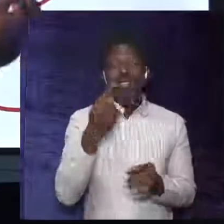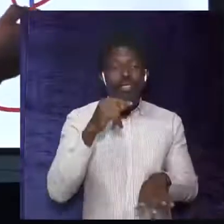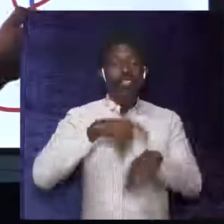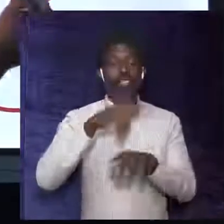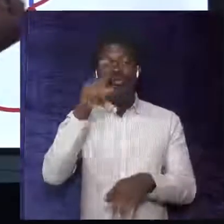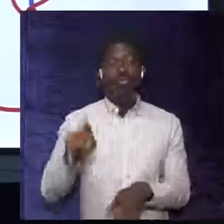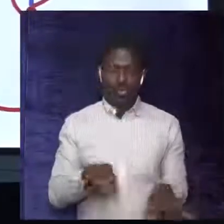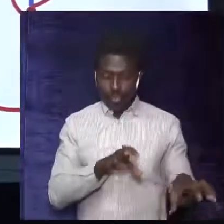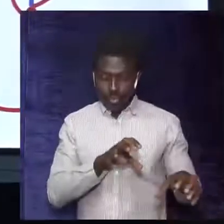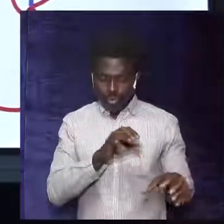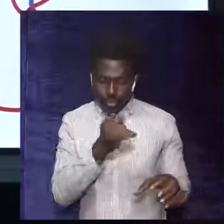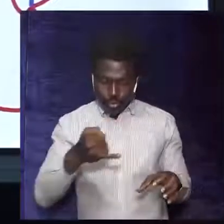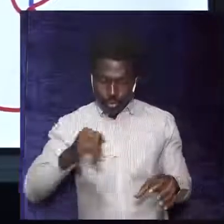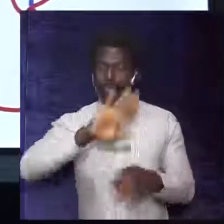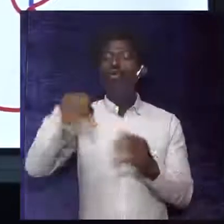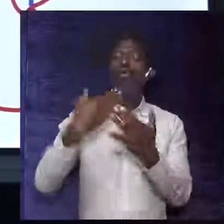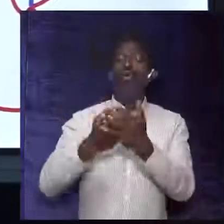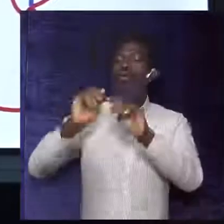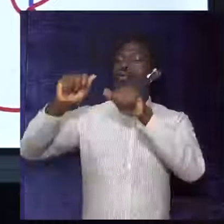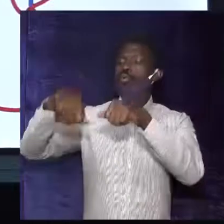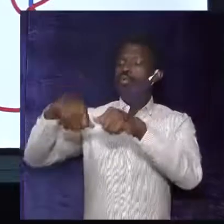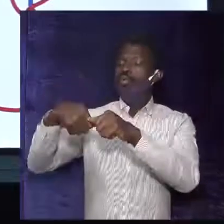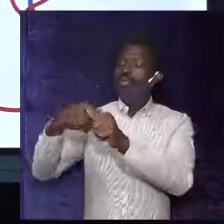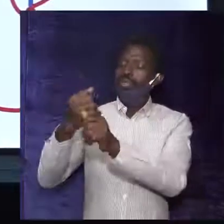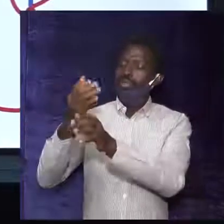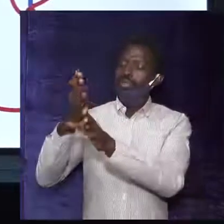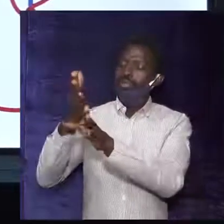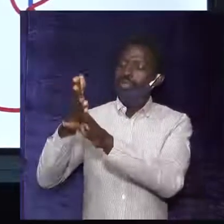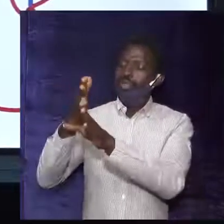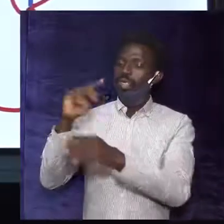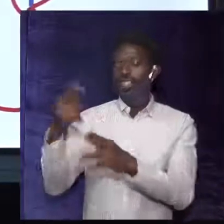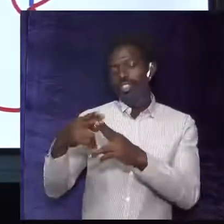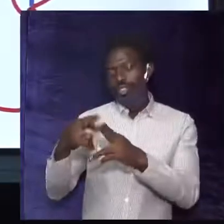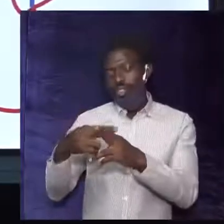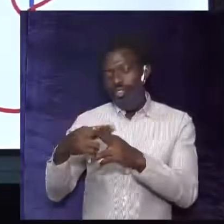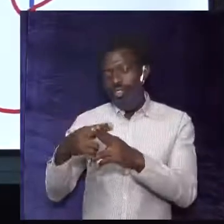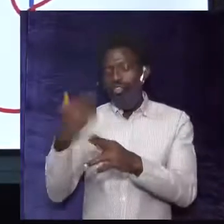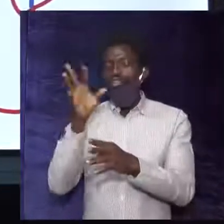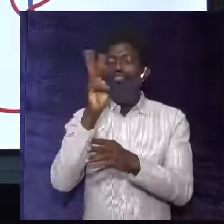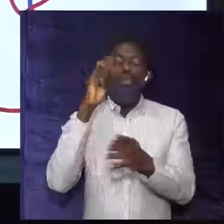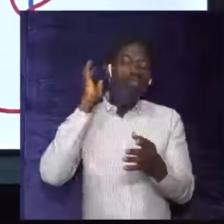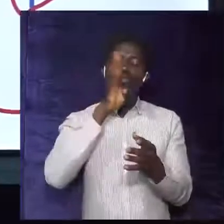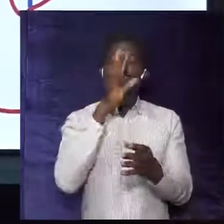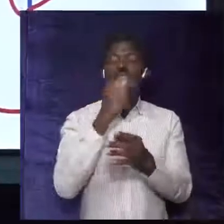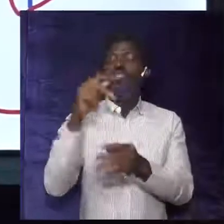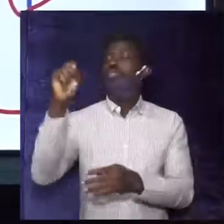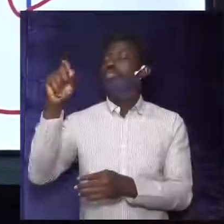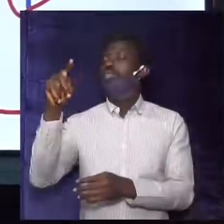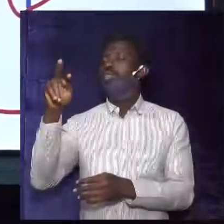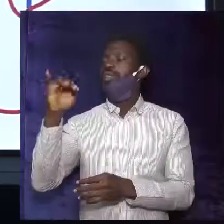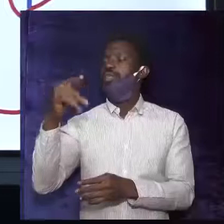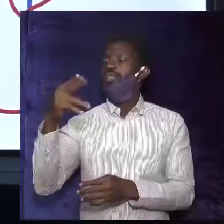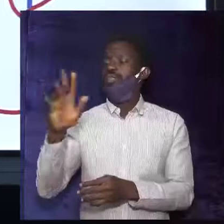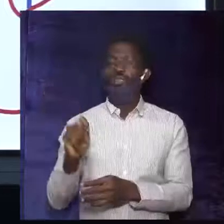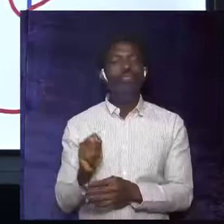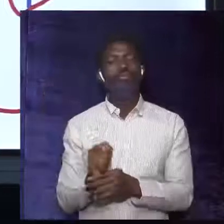one joining the 2 points. But by the time you draw all possible lines, you will discover that the shortest of them will be the straight